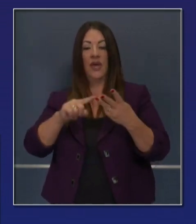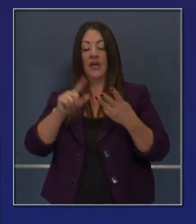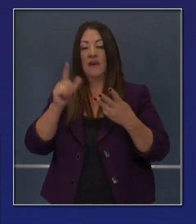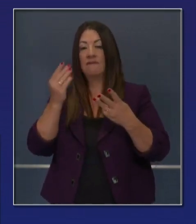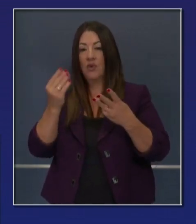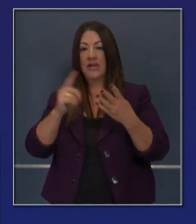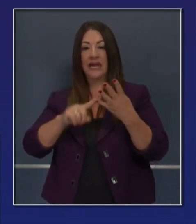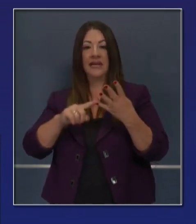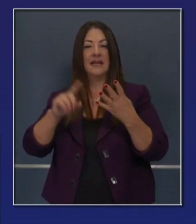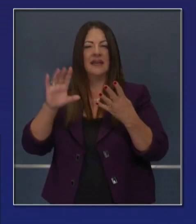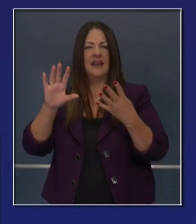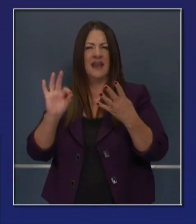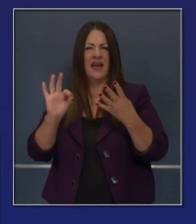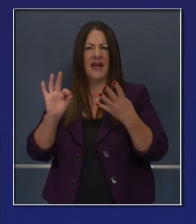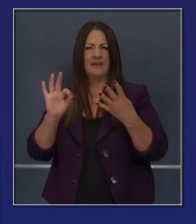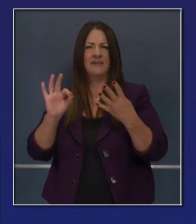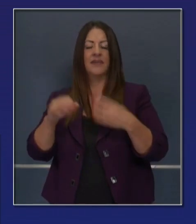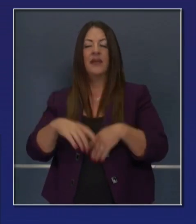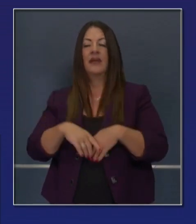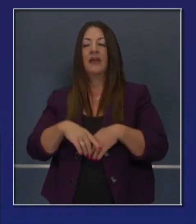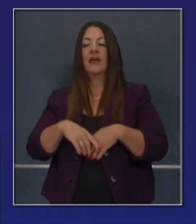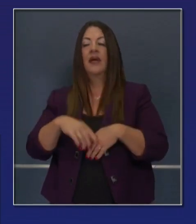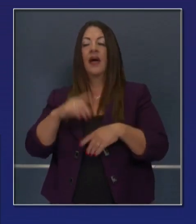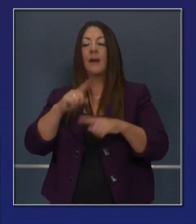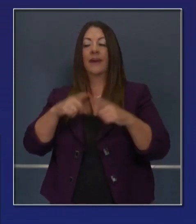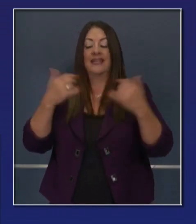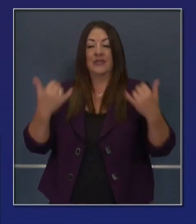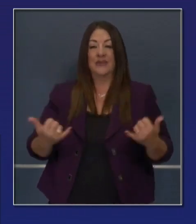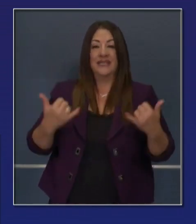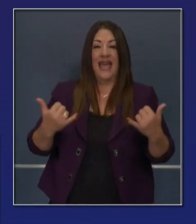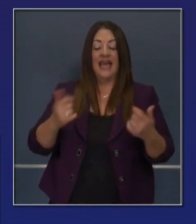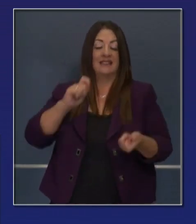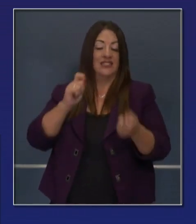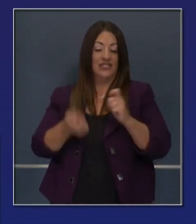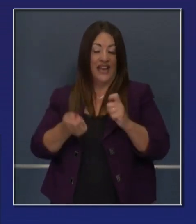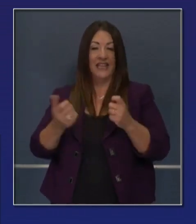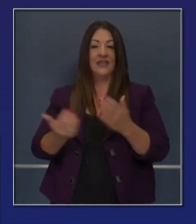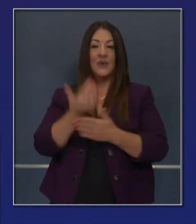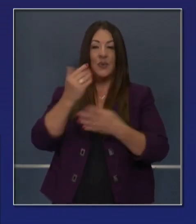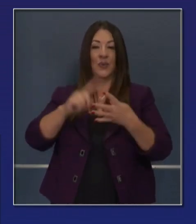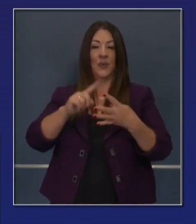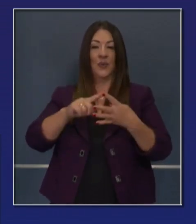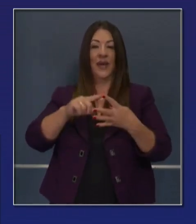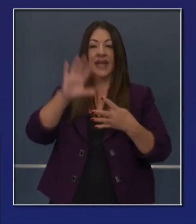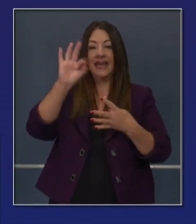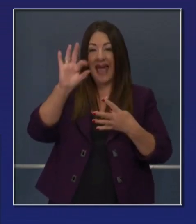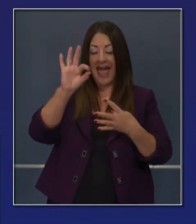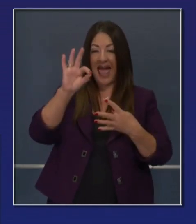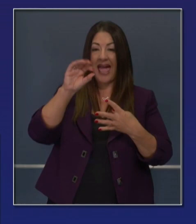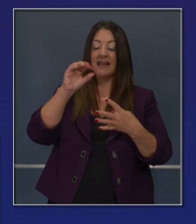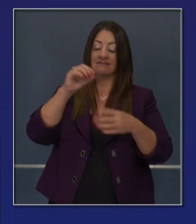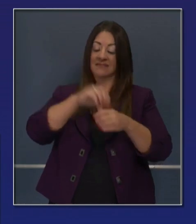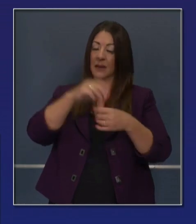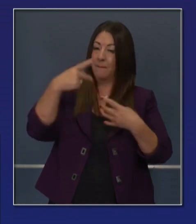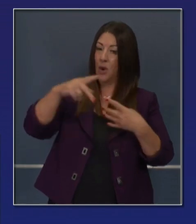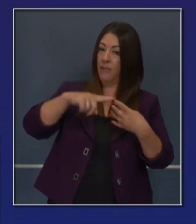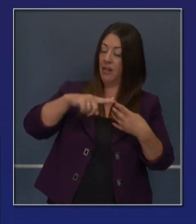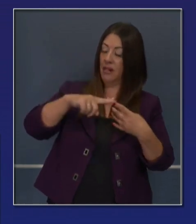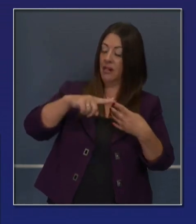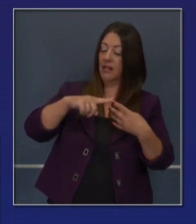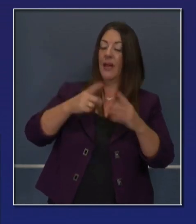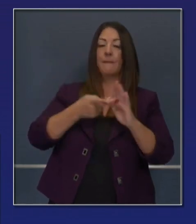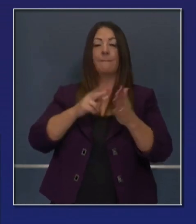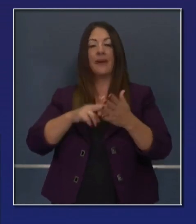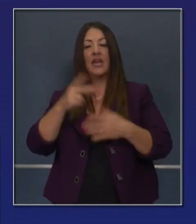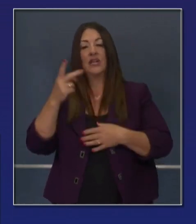yellow. Today, we have 9 counties in purple, so 3 counties moving forward. Actually, 2